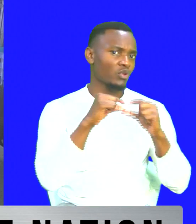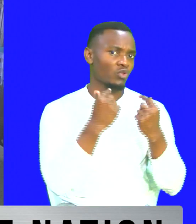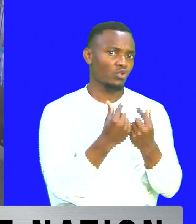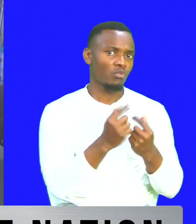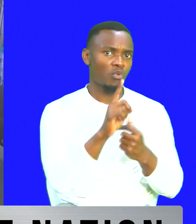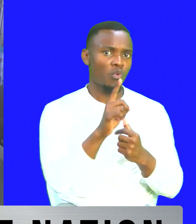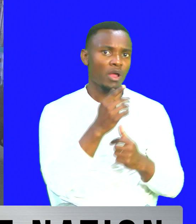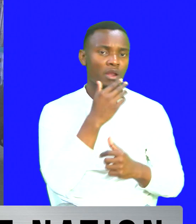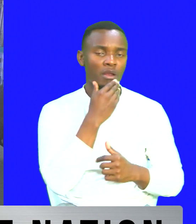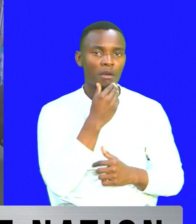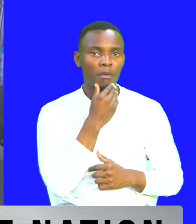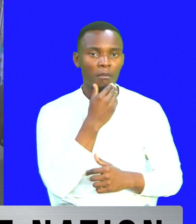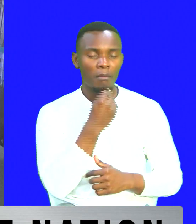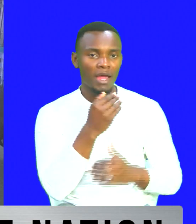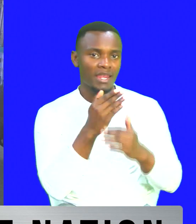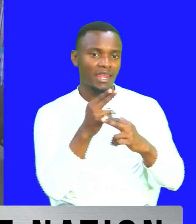called Barbecue.